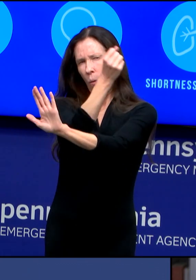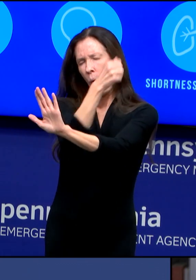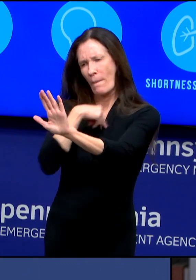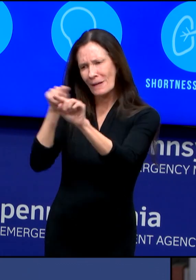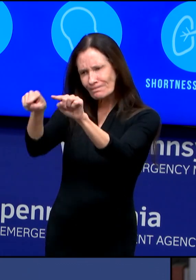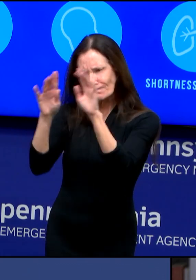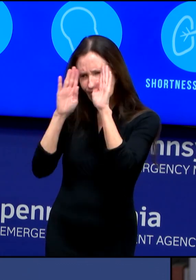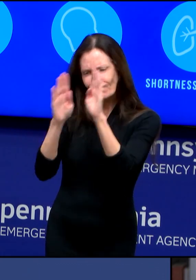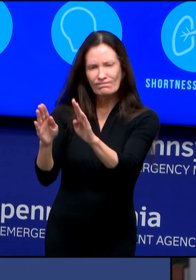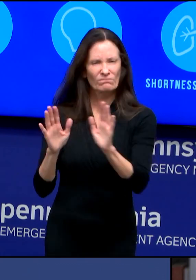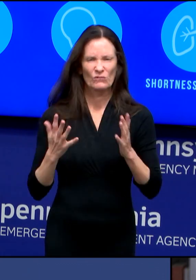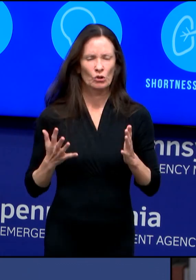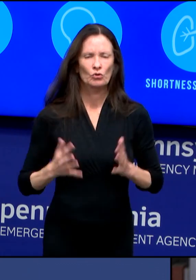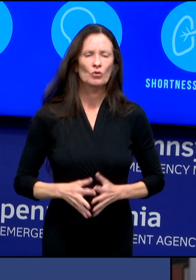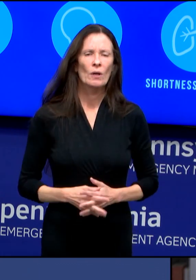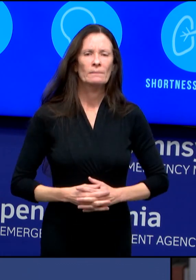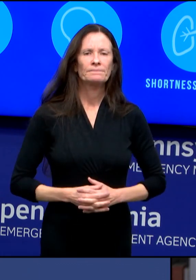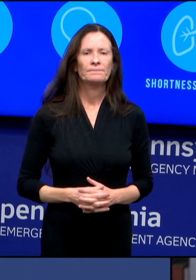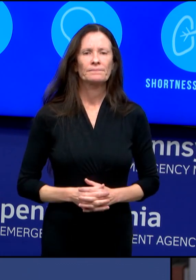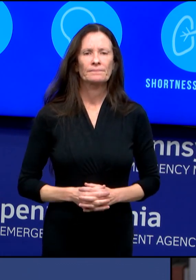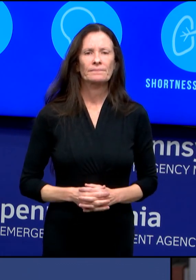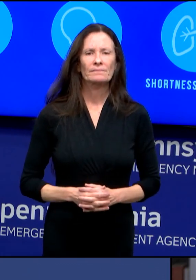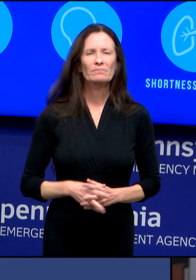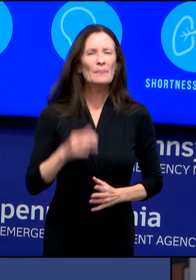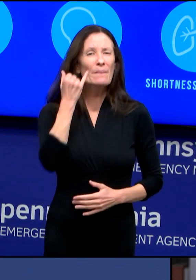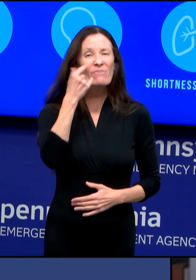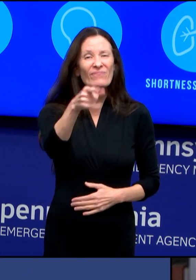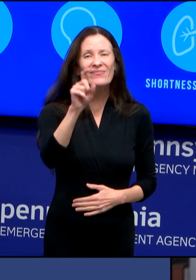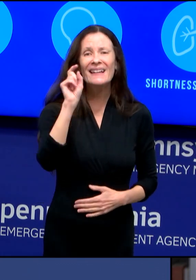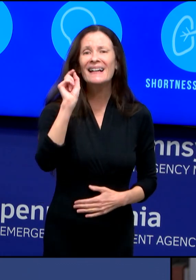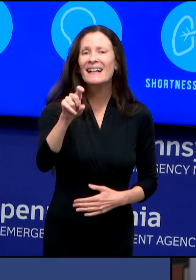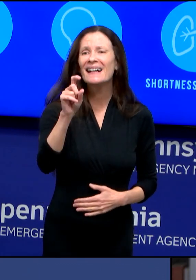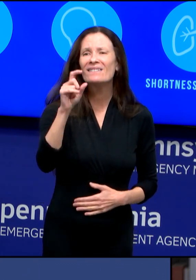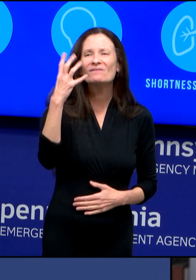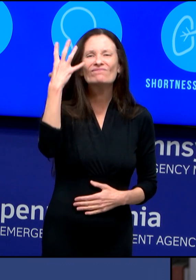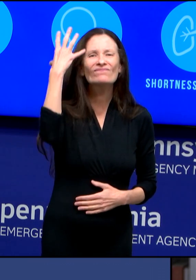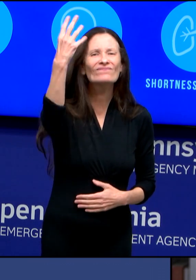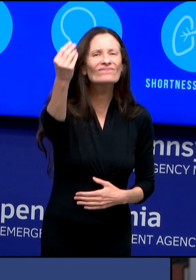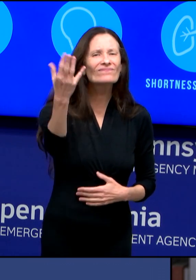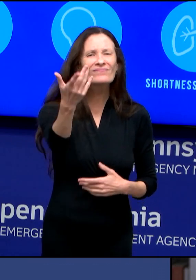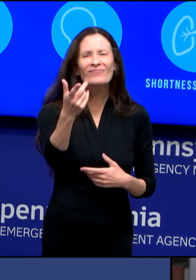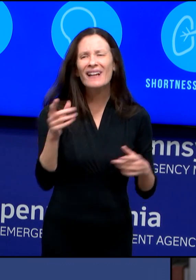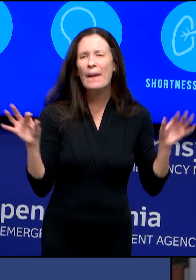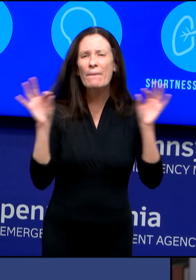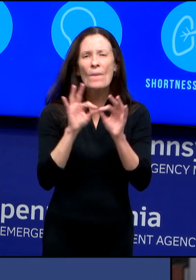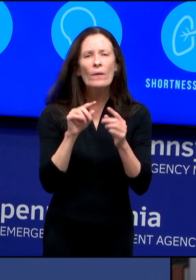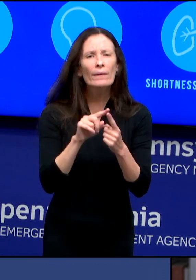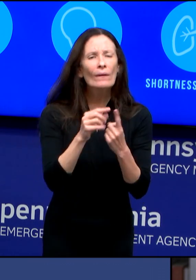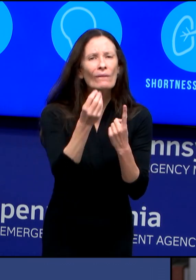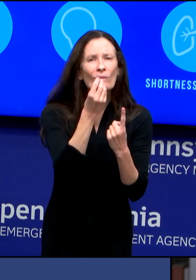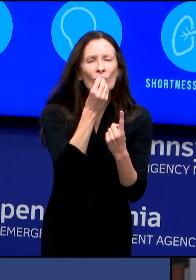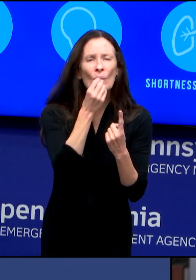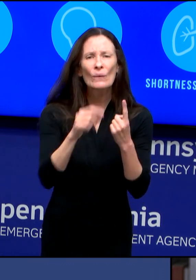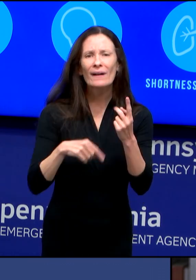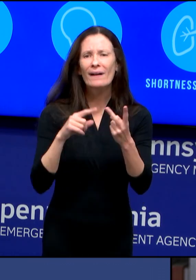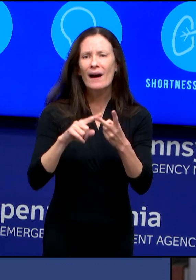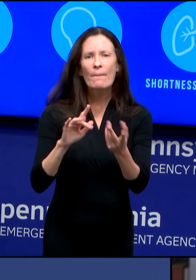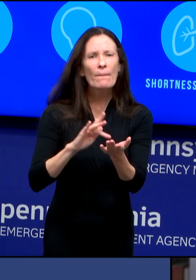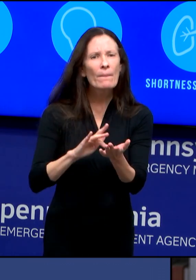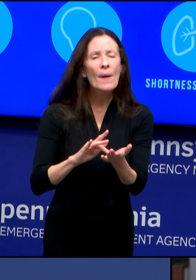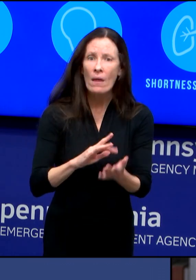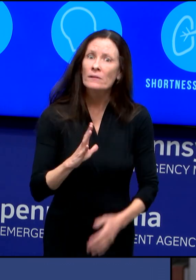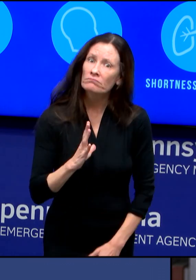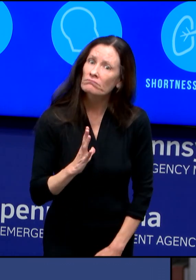essential for your life, like buying food or pharmaceuticals, then by all means leave your home. But if you don't have to leave